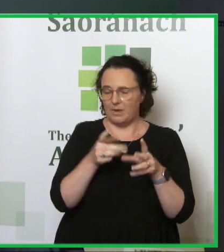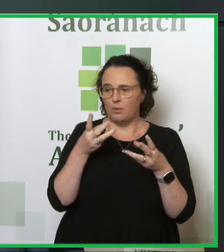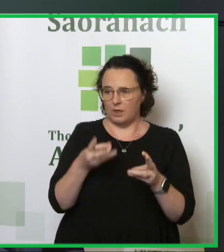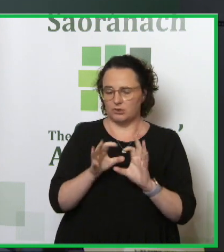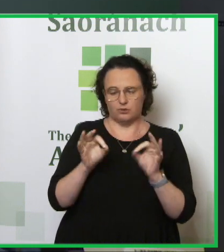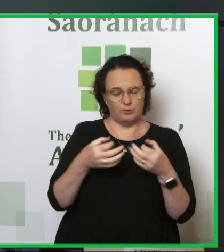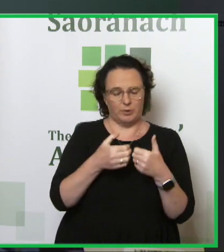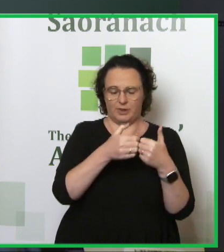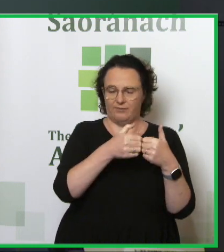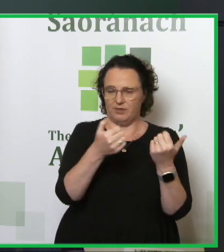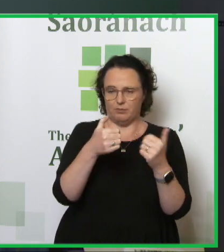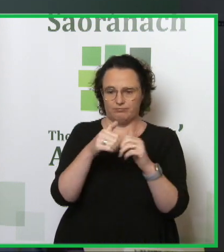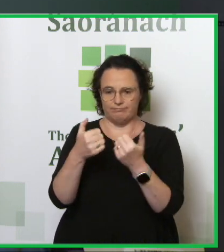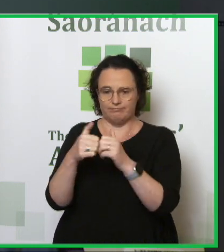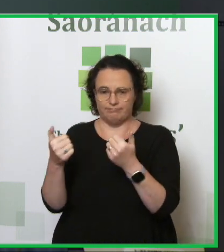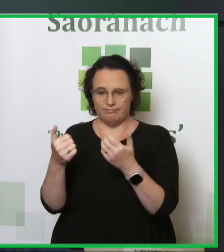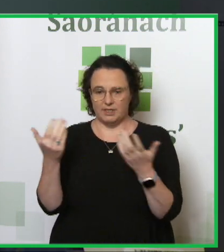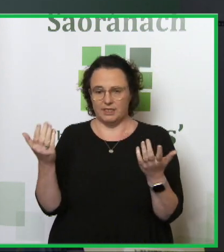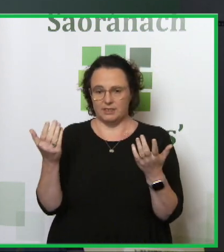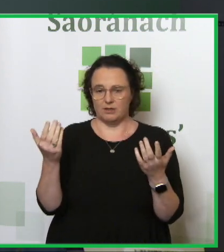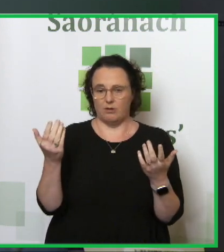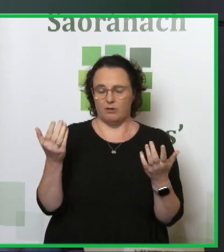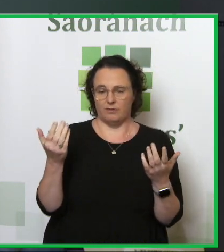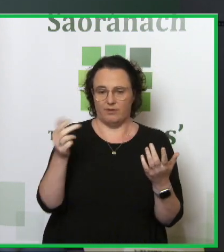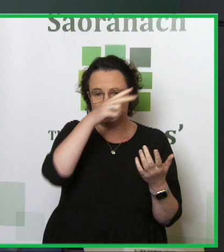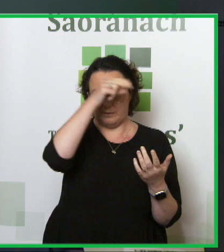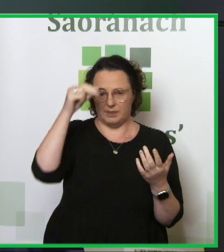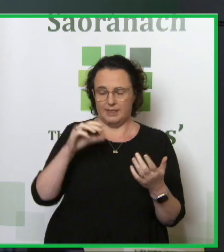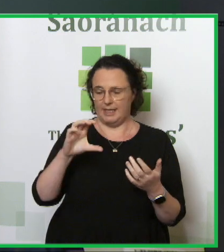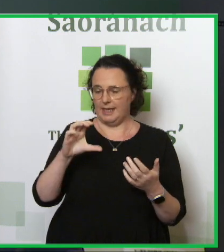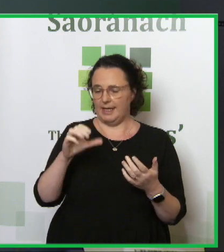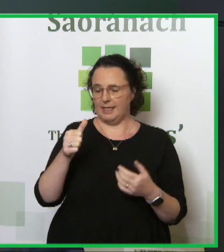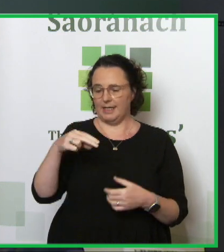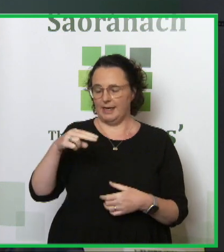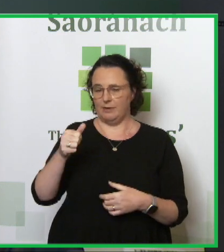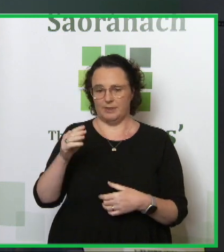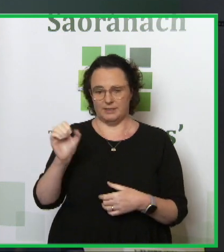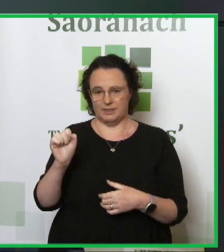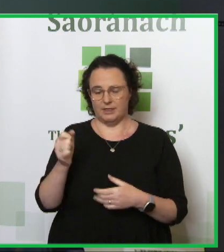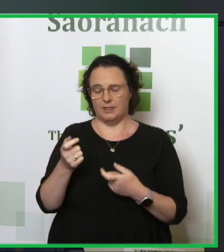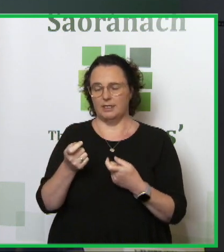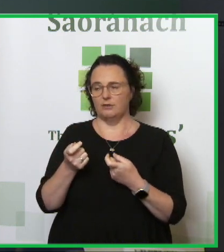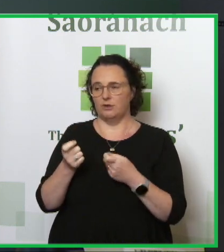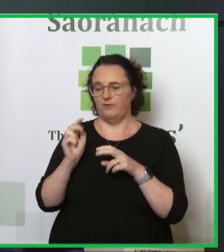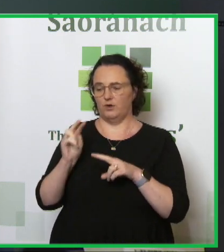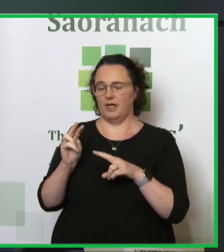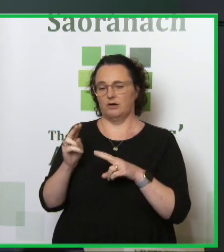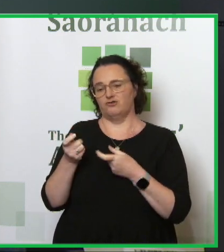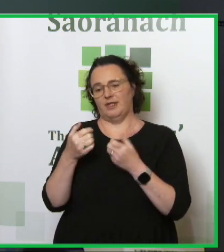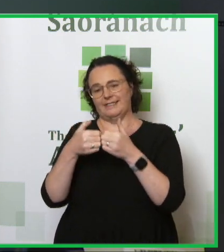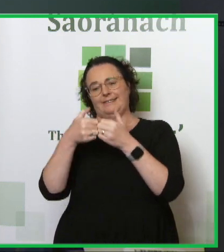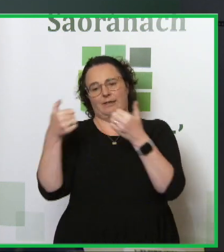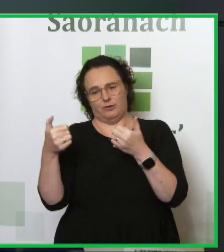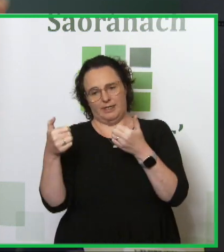into whatever classes. So let's just, for simplicity, say we decided cannabis treat separately and everything else gets